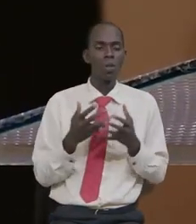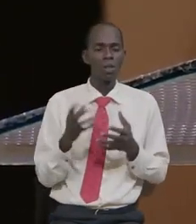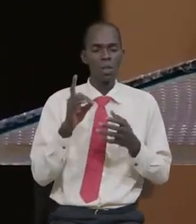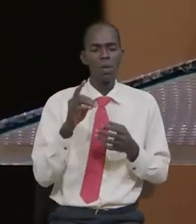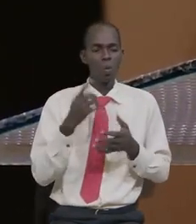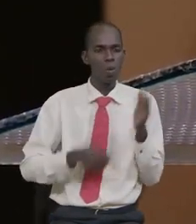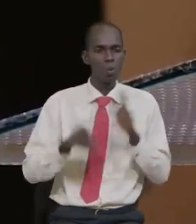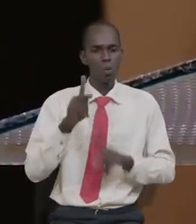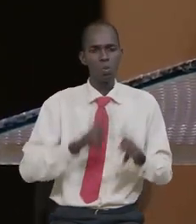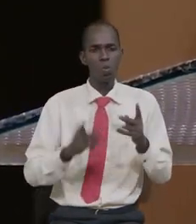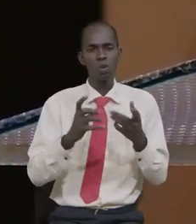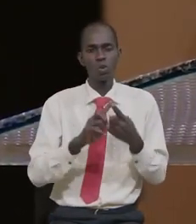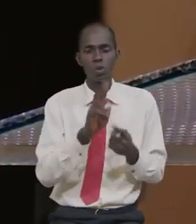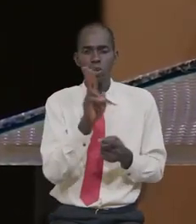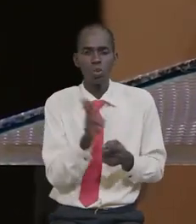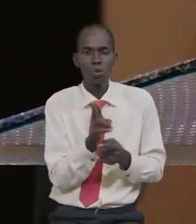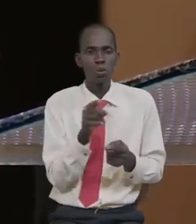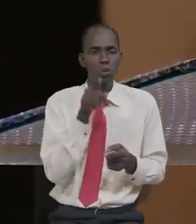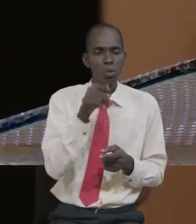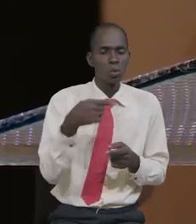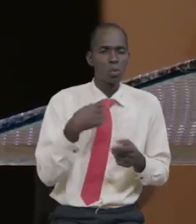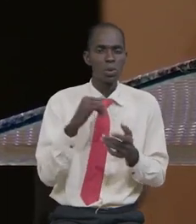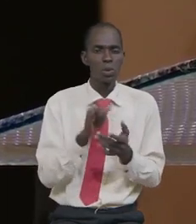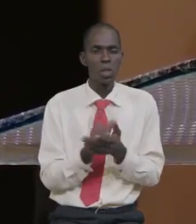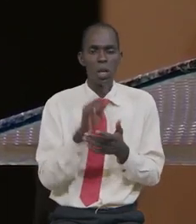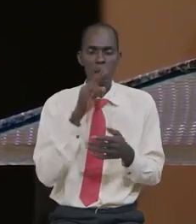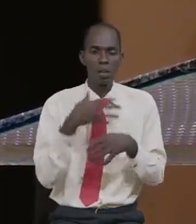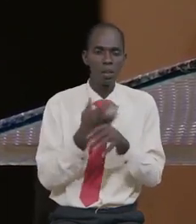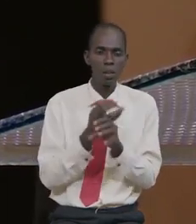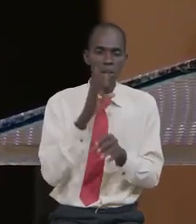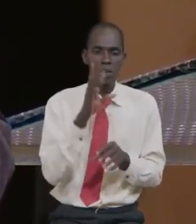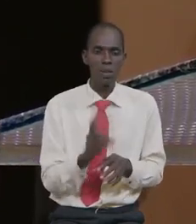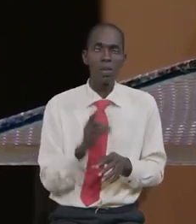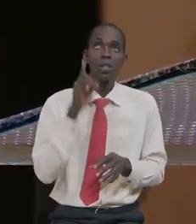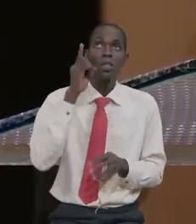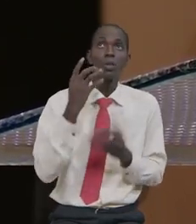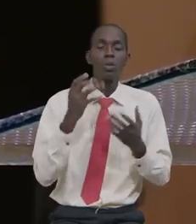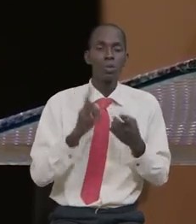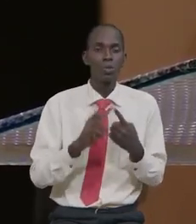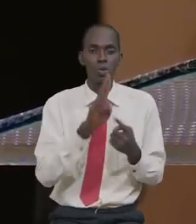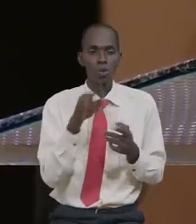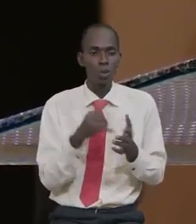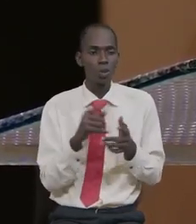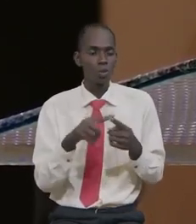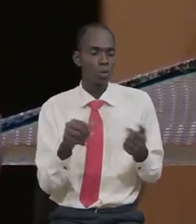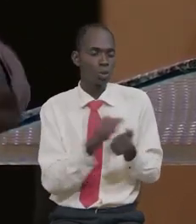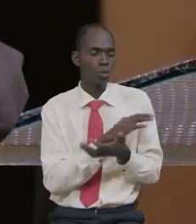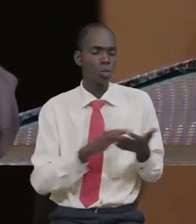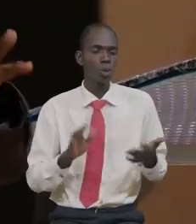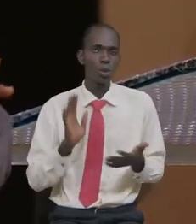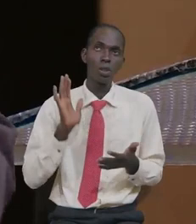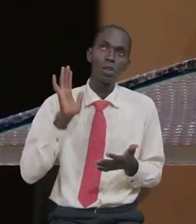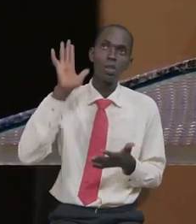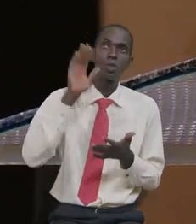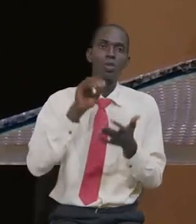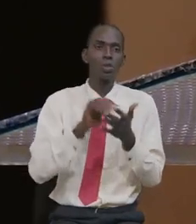God had created, what God had provided, they want to use it to destroy his own children.